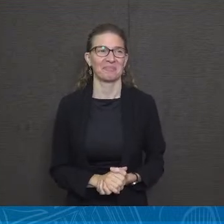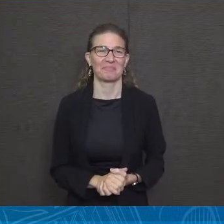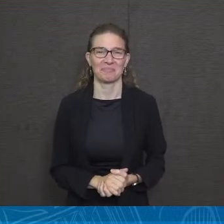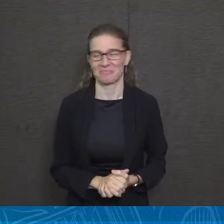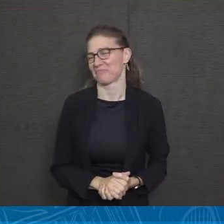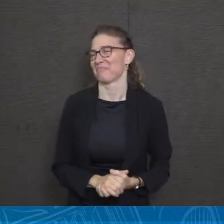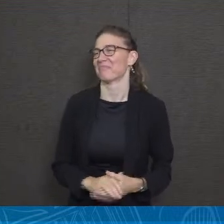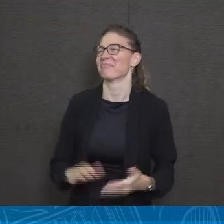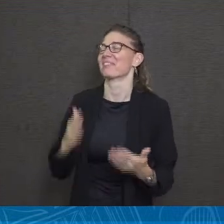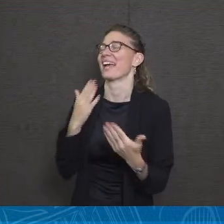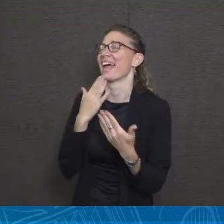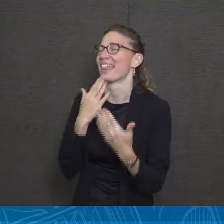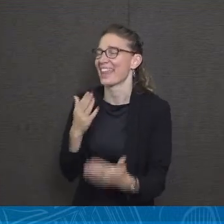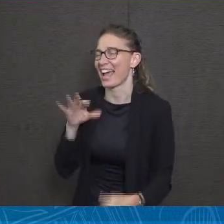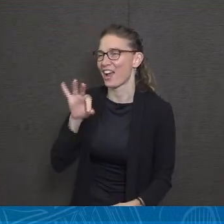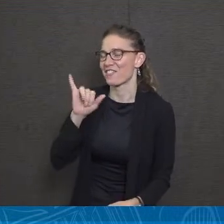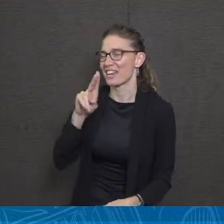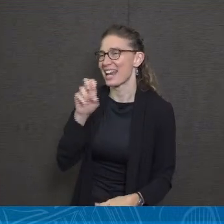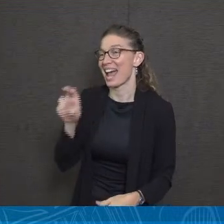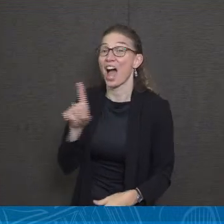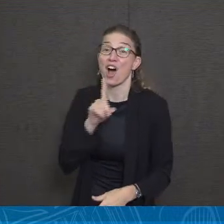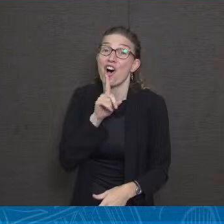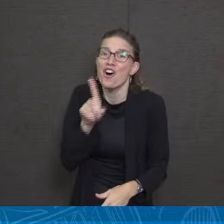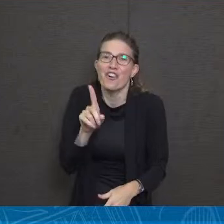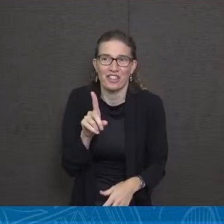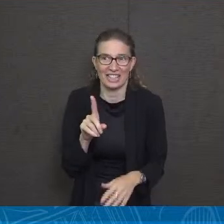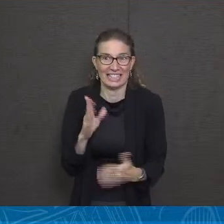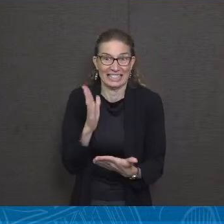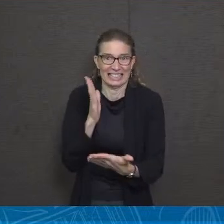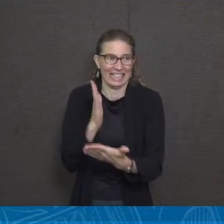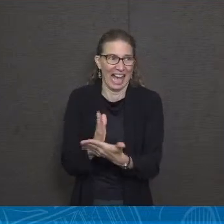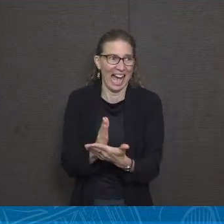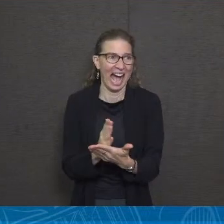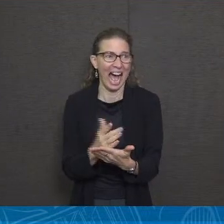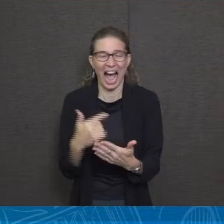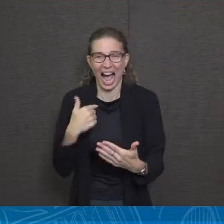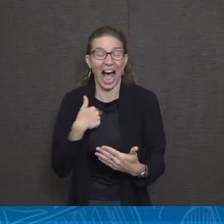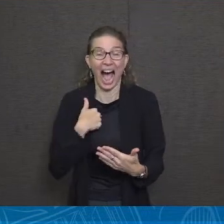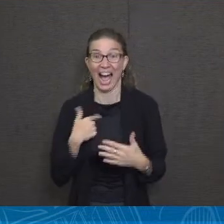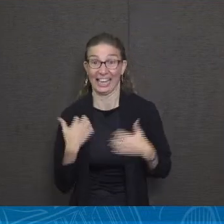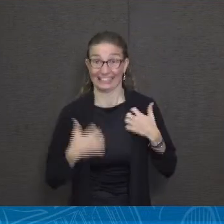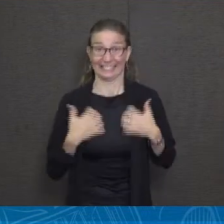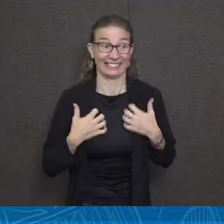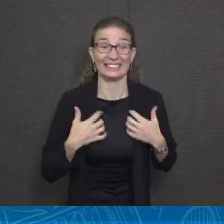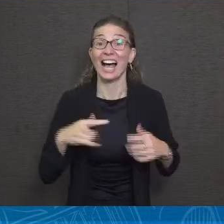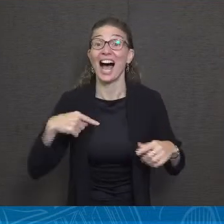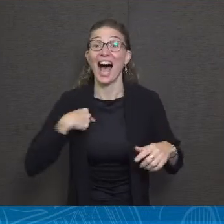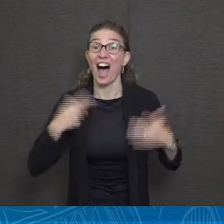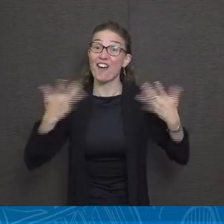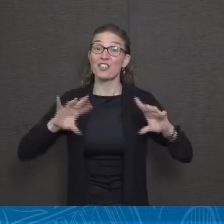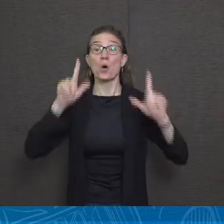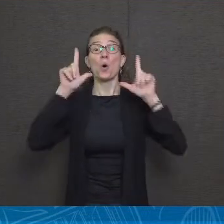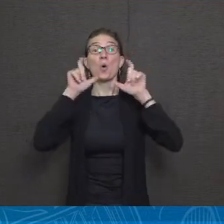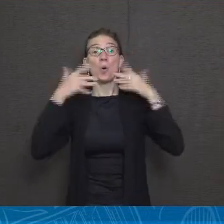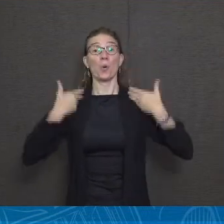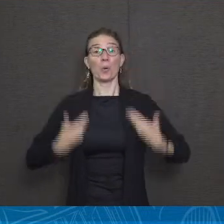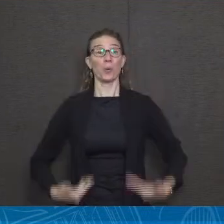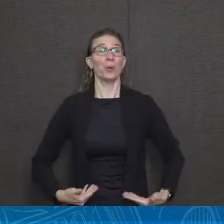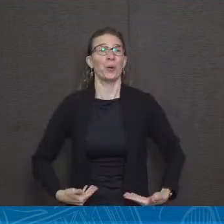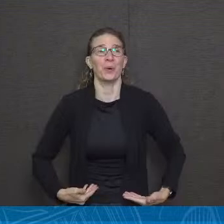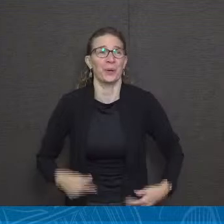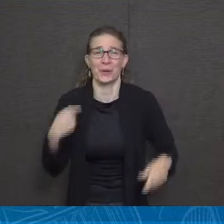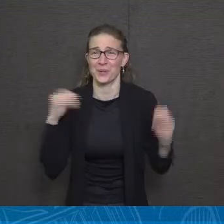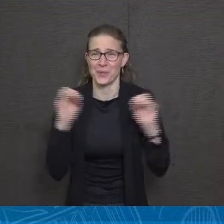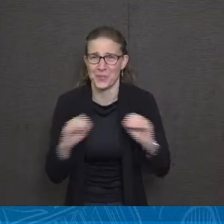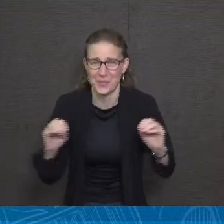Thank you, Finau. Actually, I was so excited myself too that I forgot to introduce myself. At the beginning, so my name is